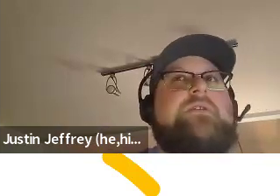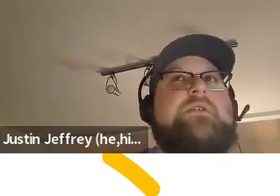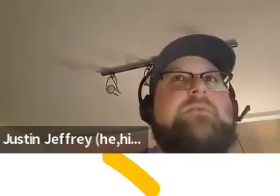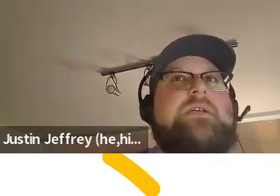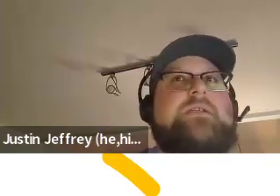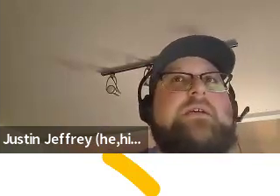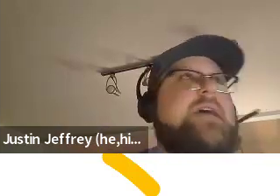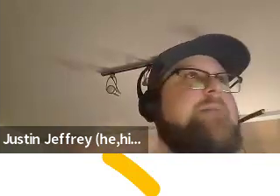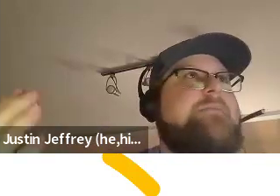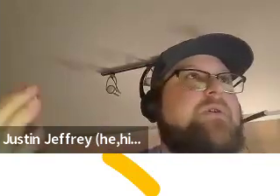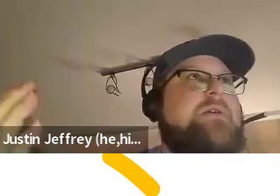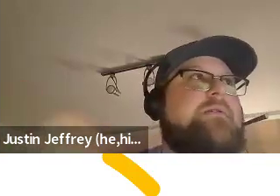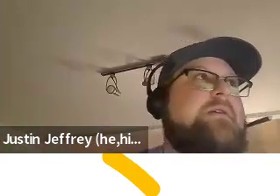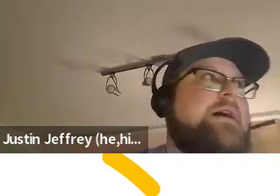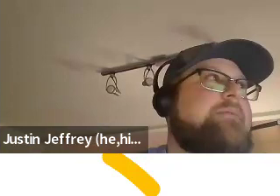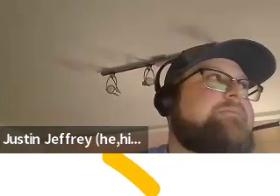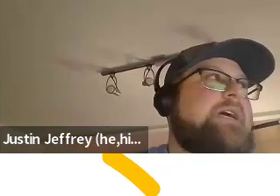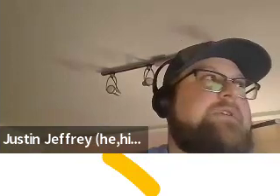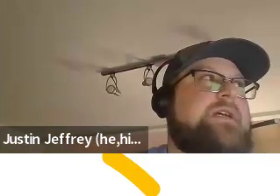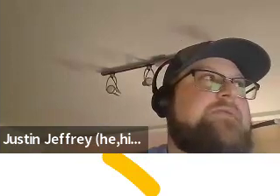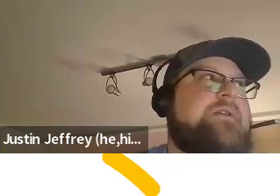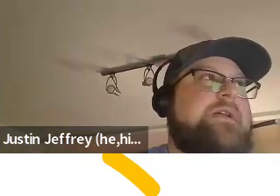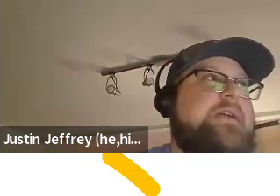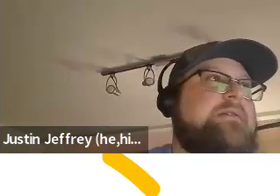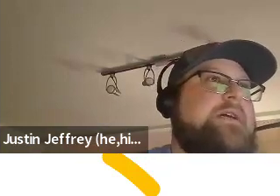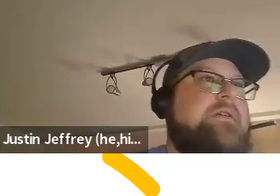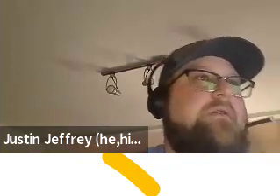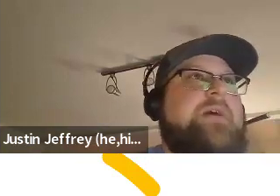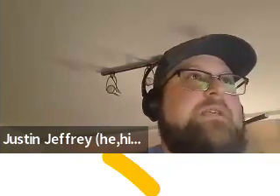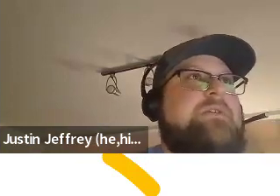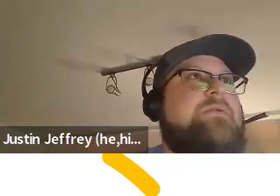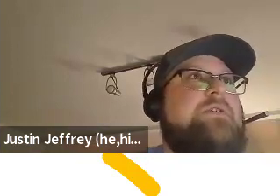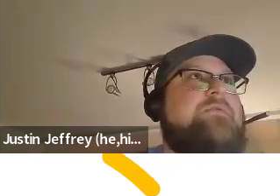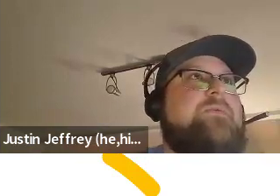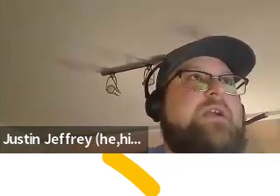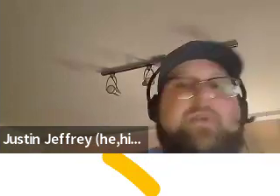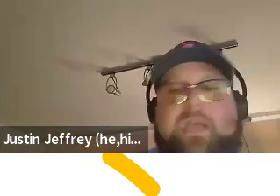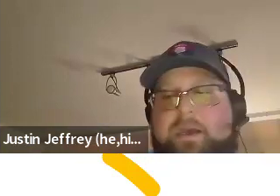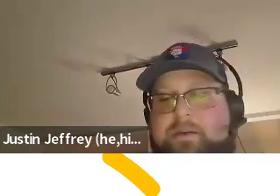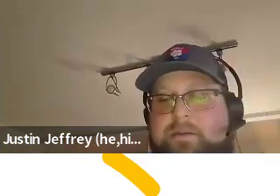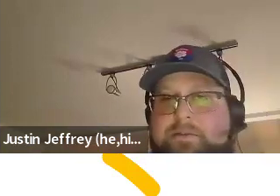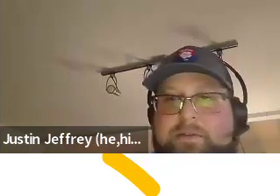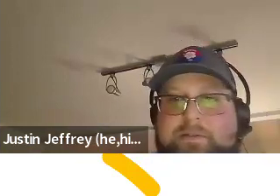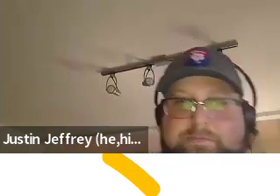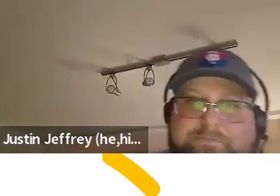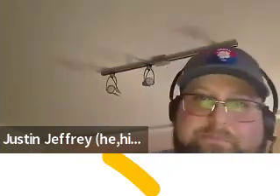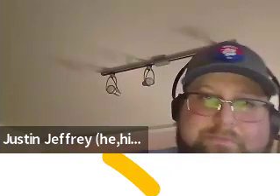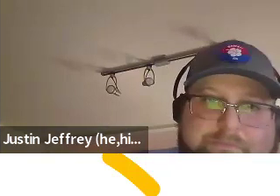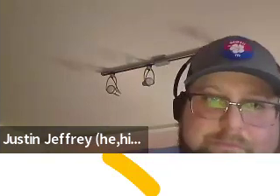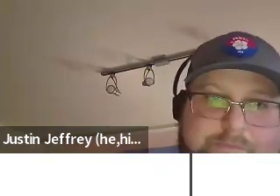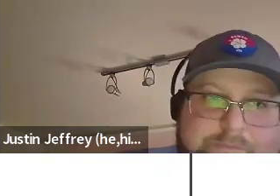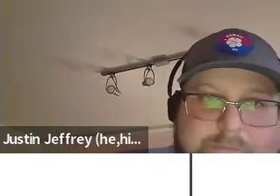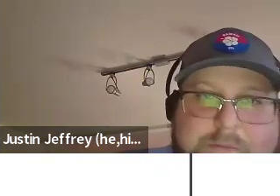to folks just because time is important. Life is stressful, and we might as well do a 2-for-1 if we can.